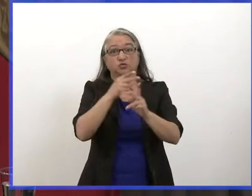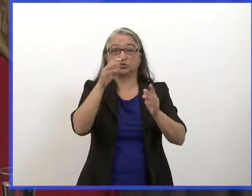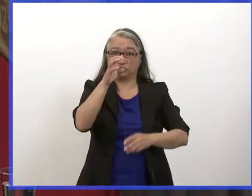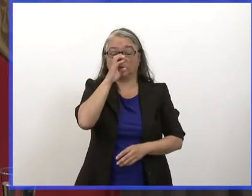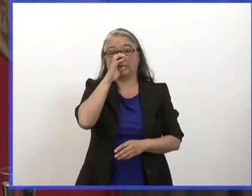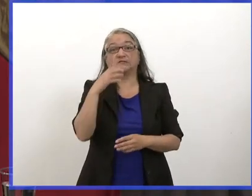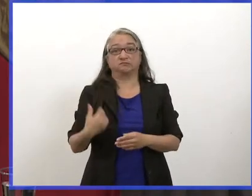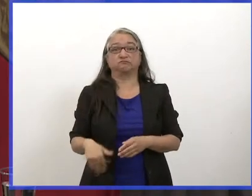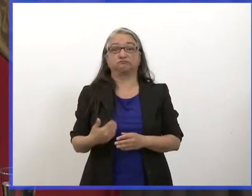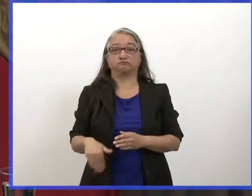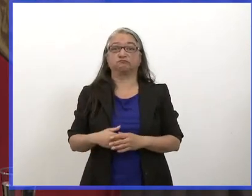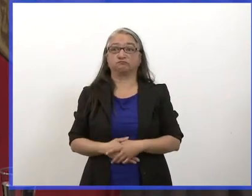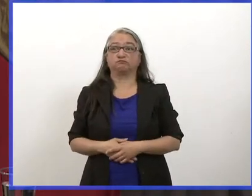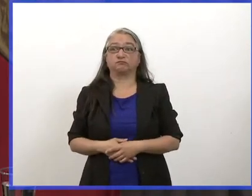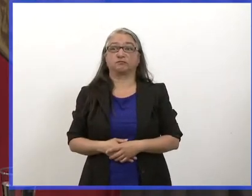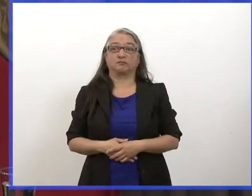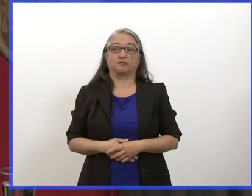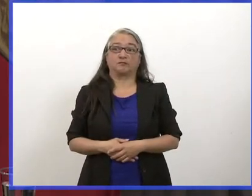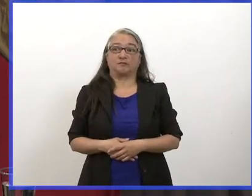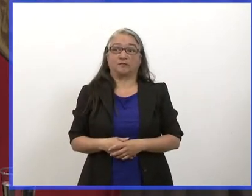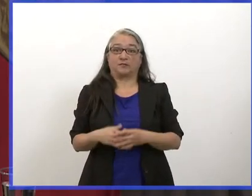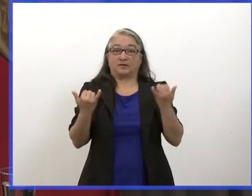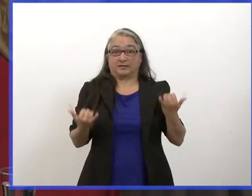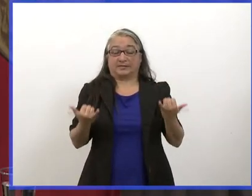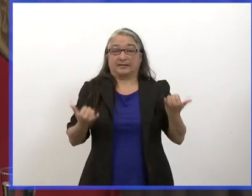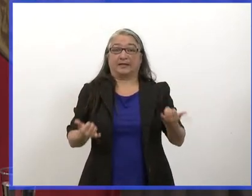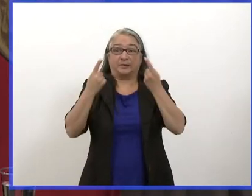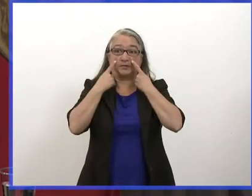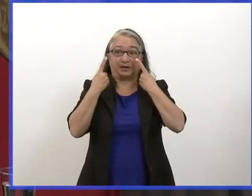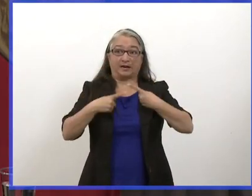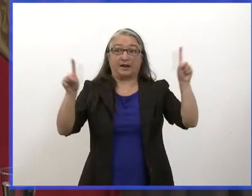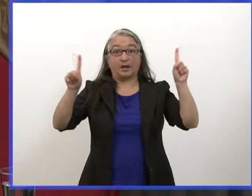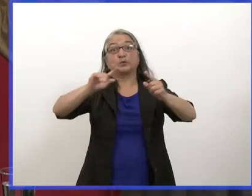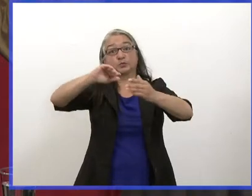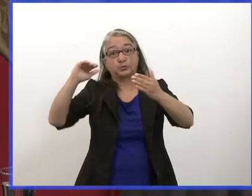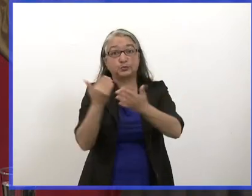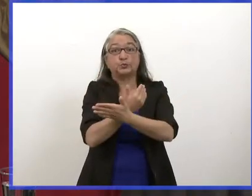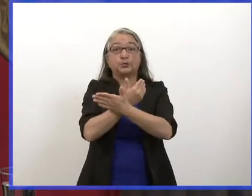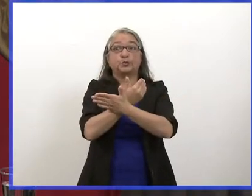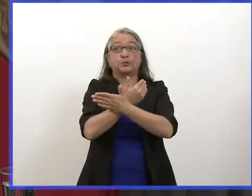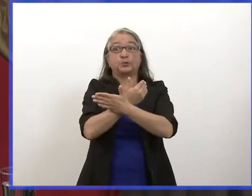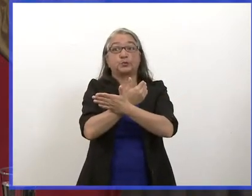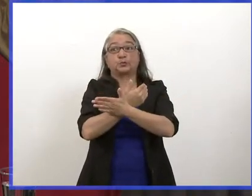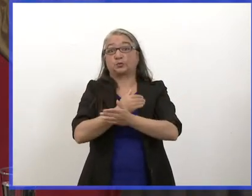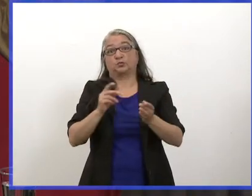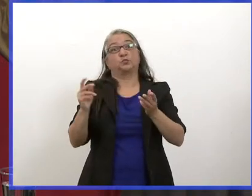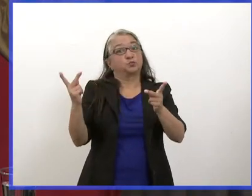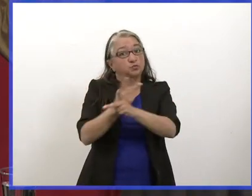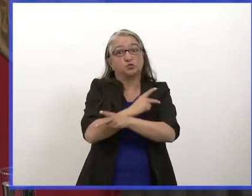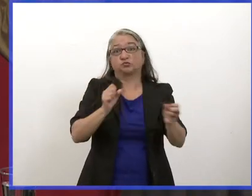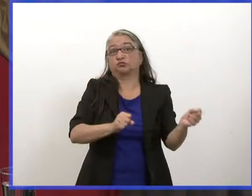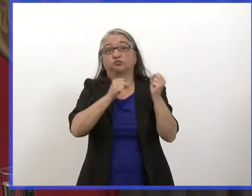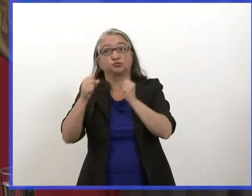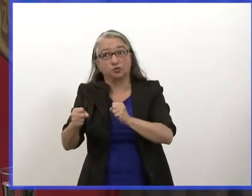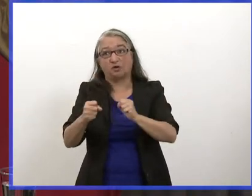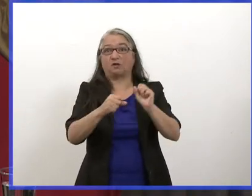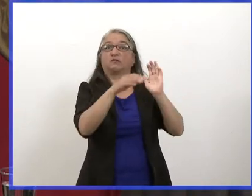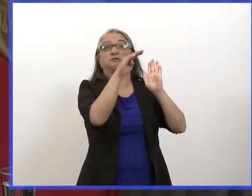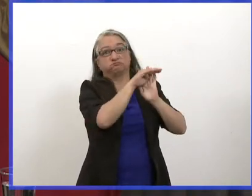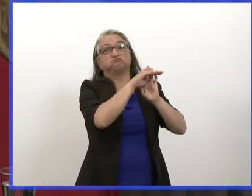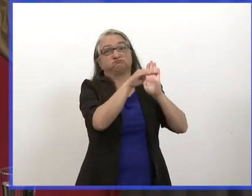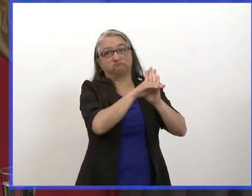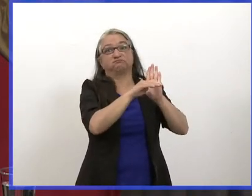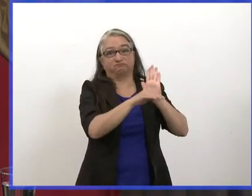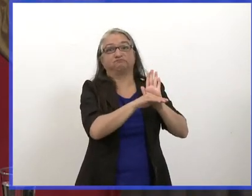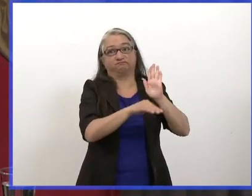is why today we are announcing new and stronger public health orders that will be in place for 2 weeks until